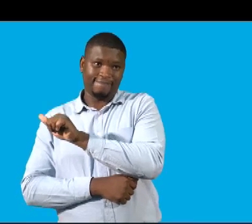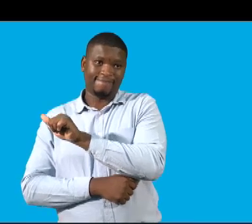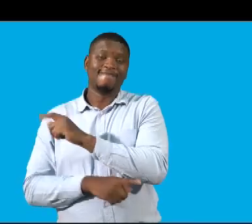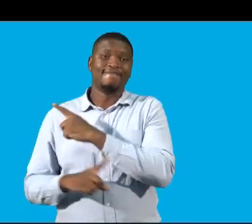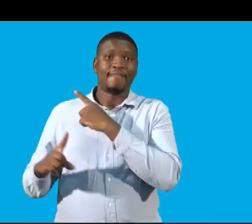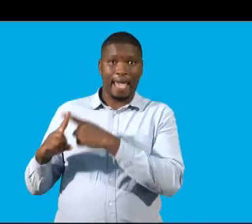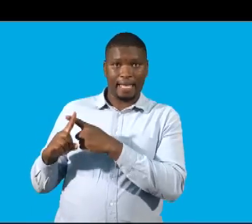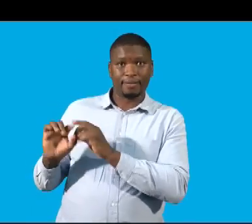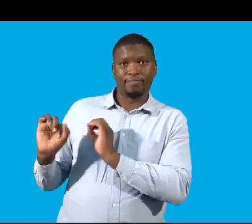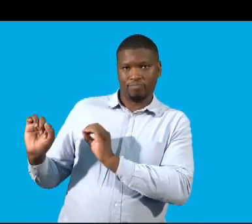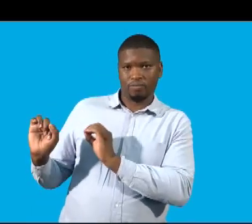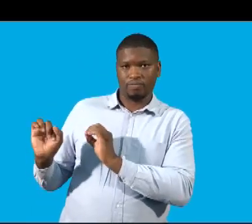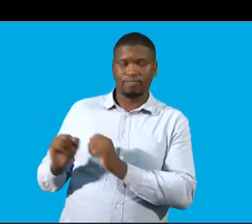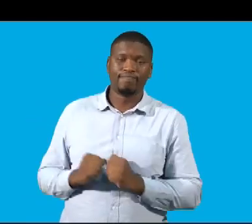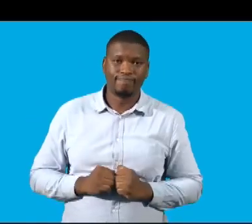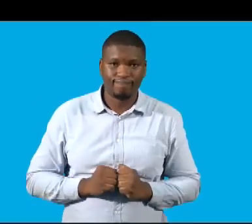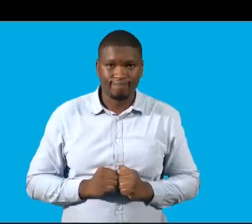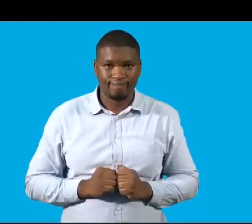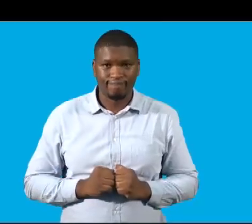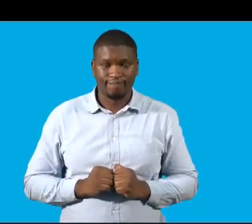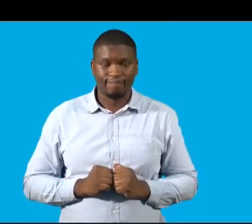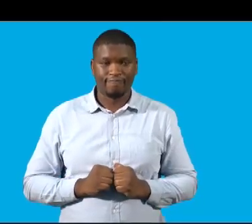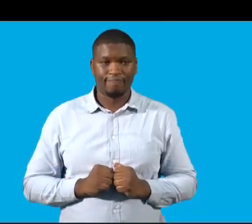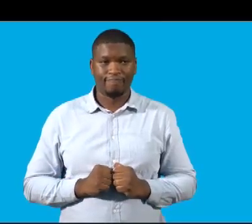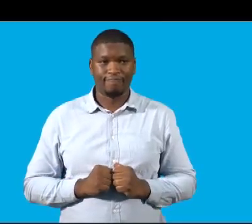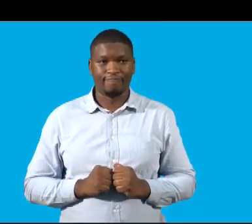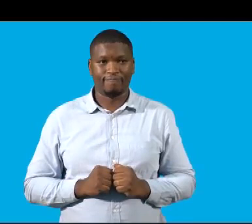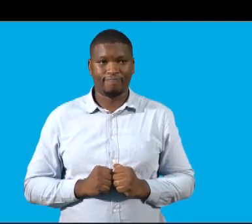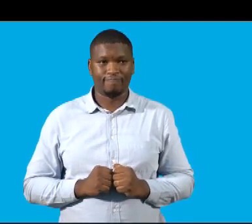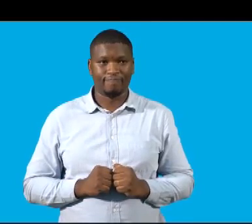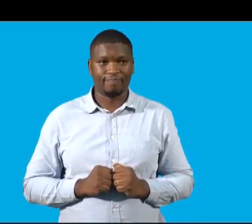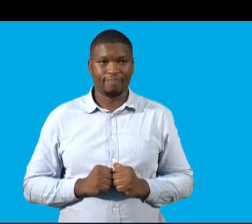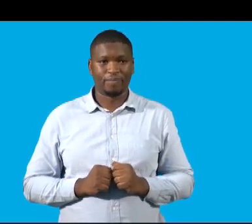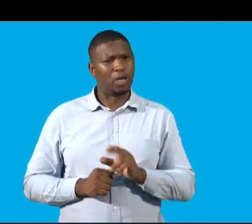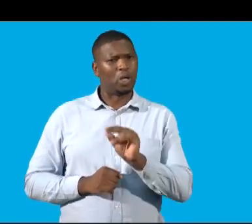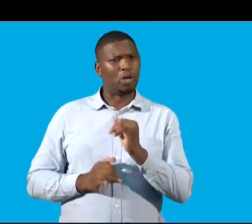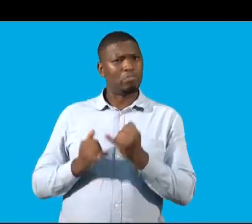2,711662406, and this, of course, will be to the exponent, I